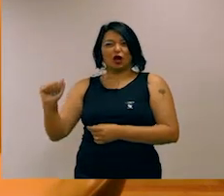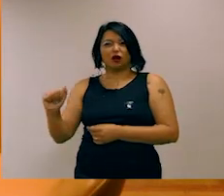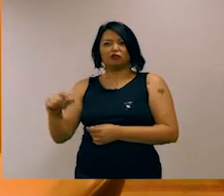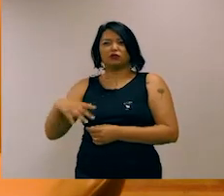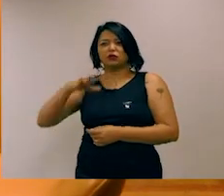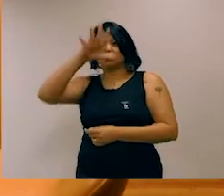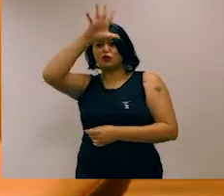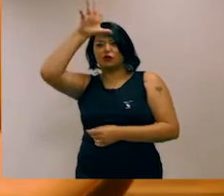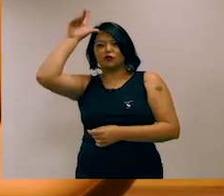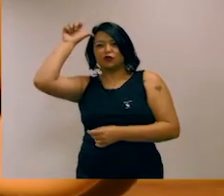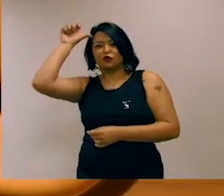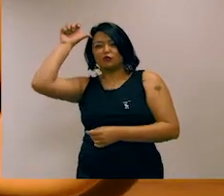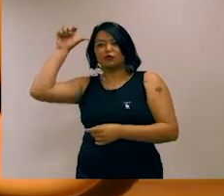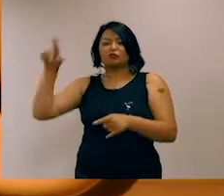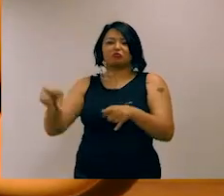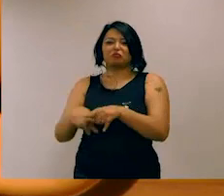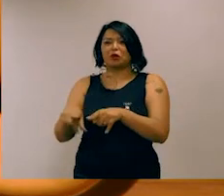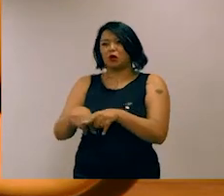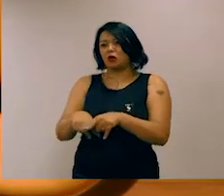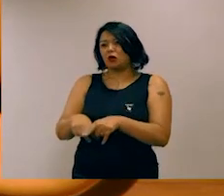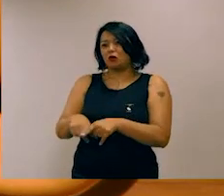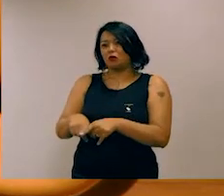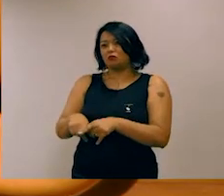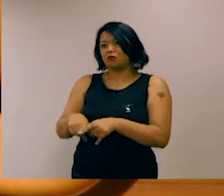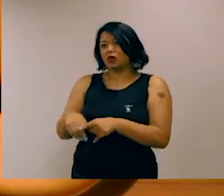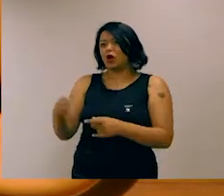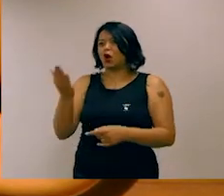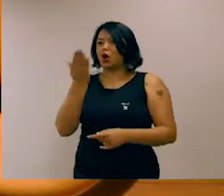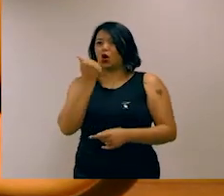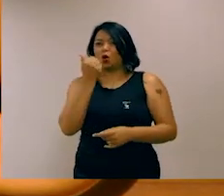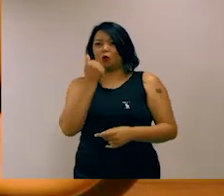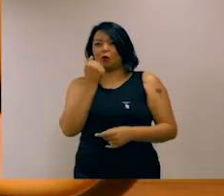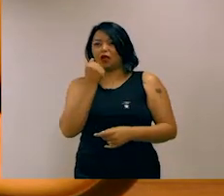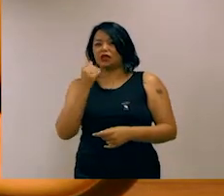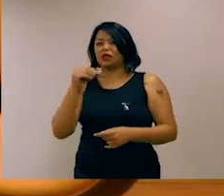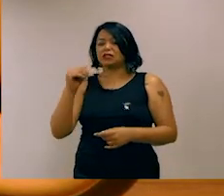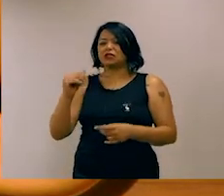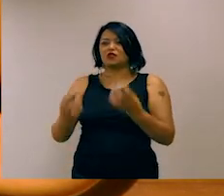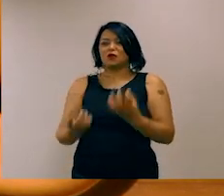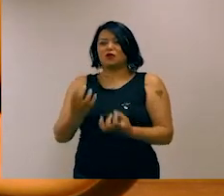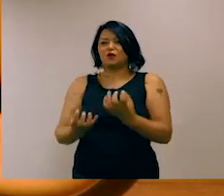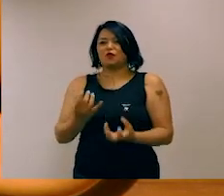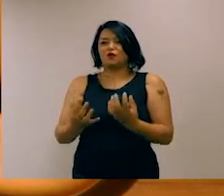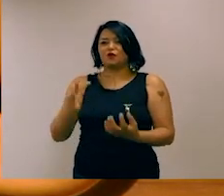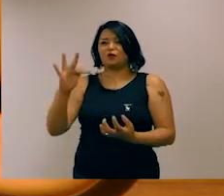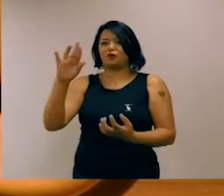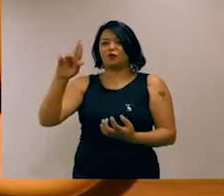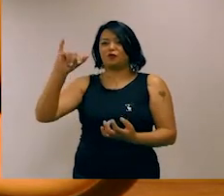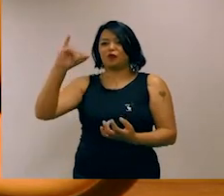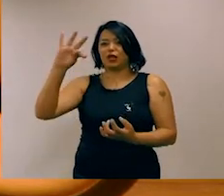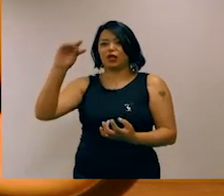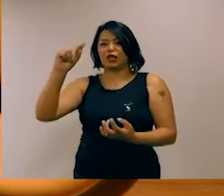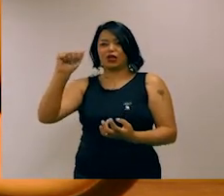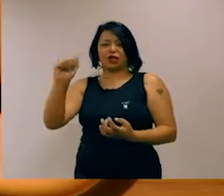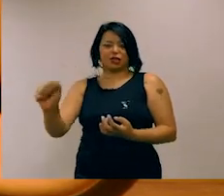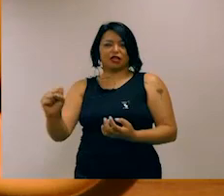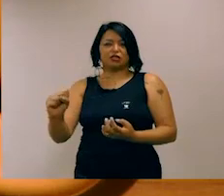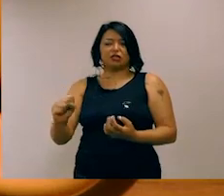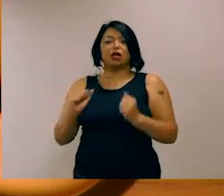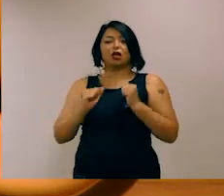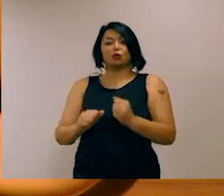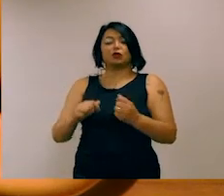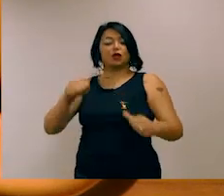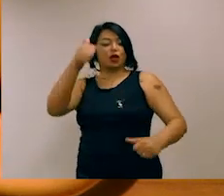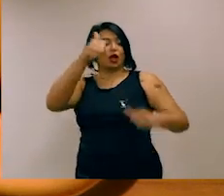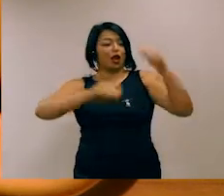so deep fried food, for example. So now we can look in our data and start ruling out some